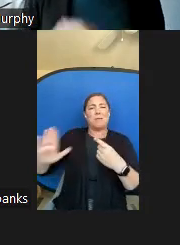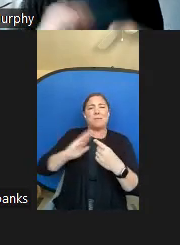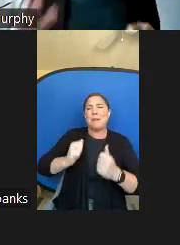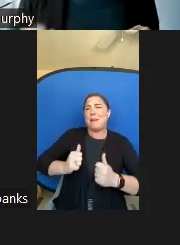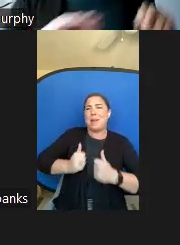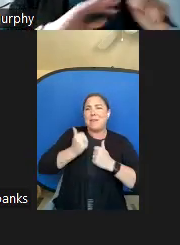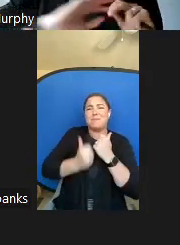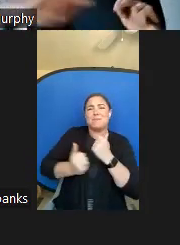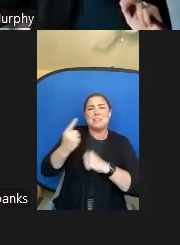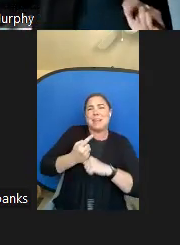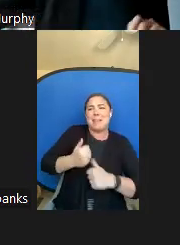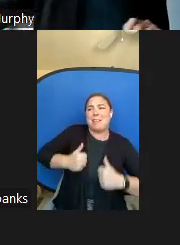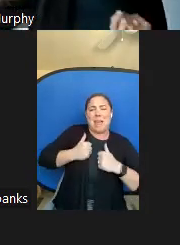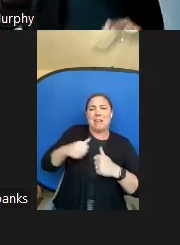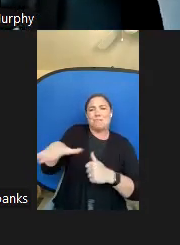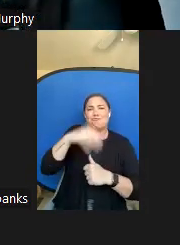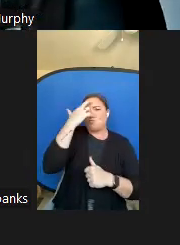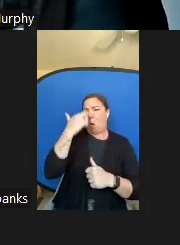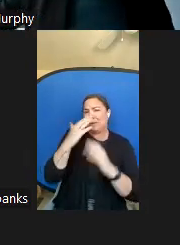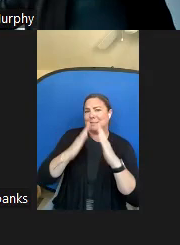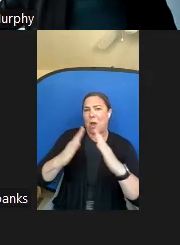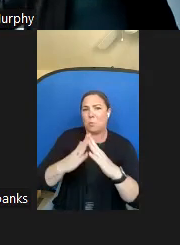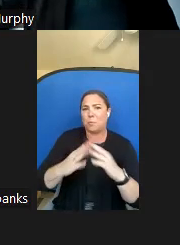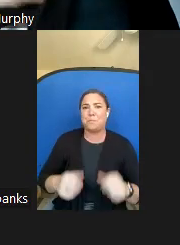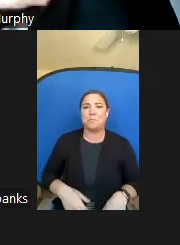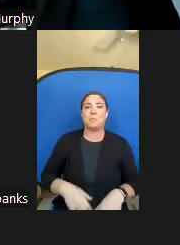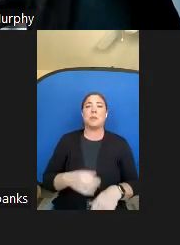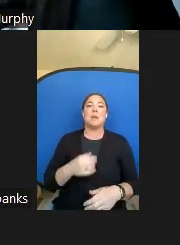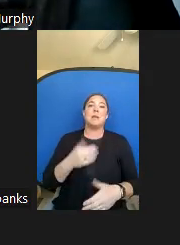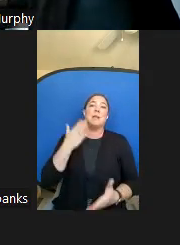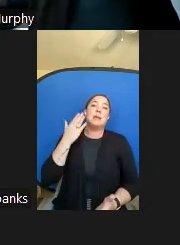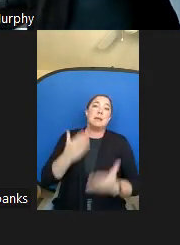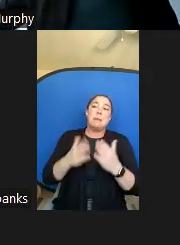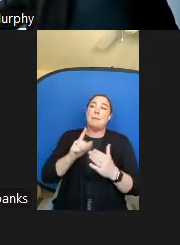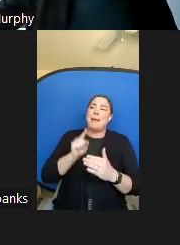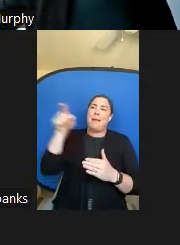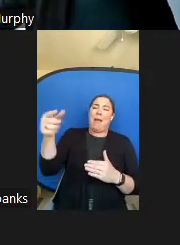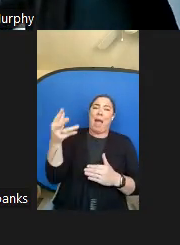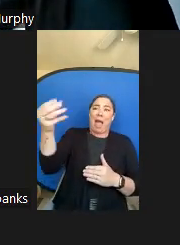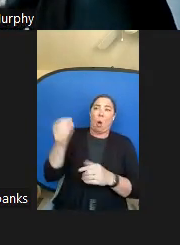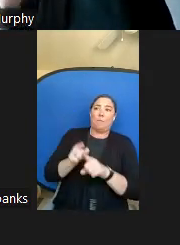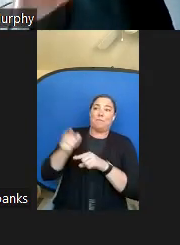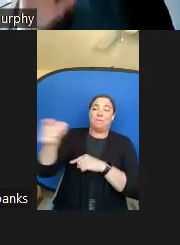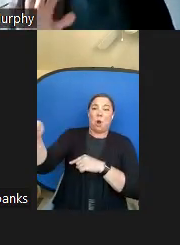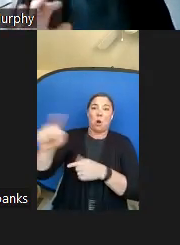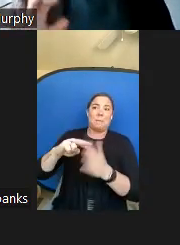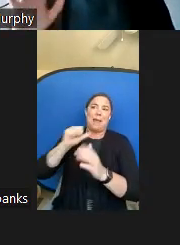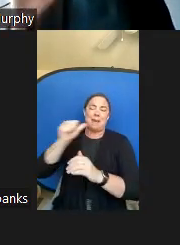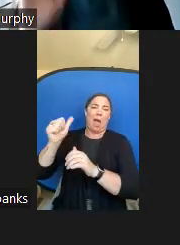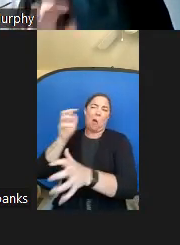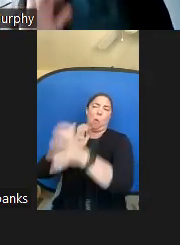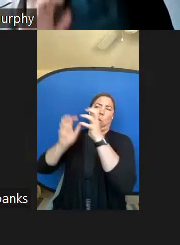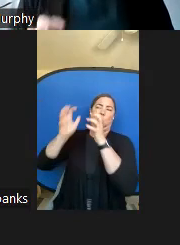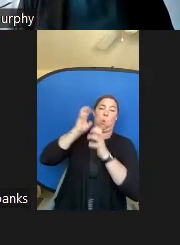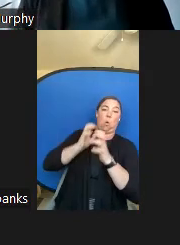The workshops may have been located downwind and in the suburbs, and thus spatially separated, but the remains left by